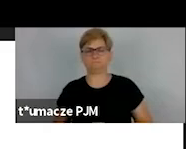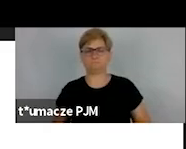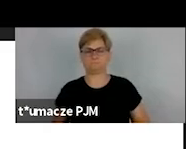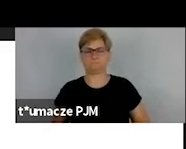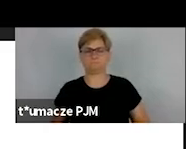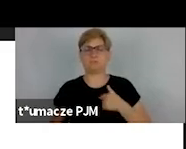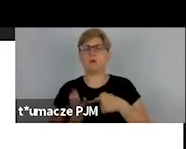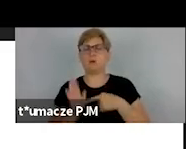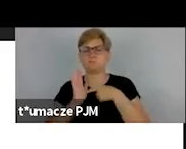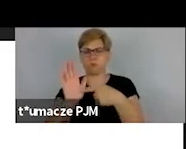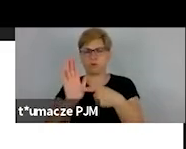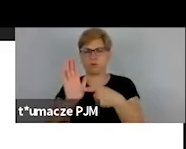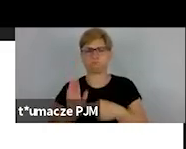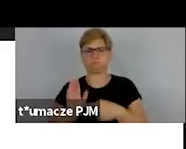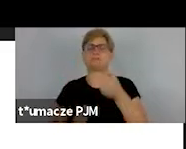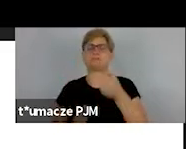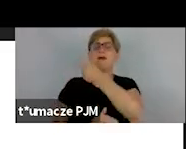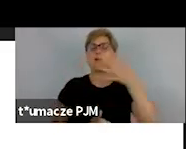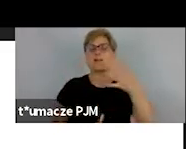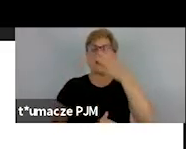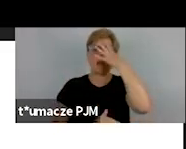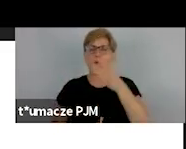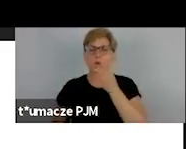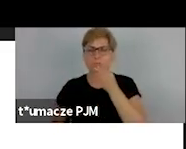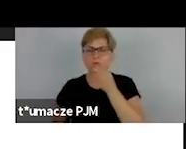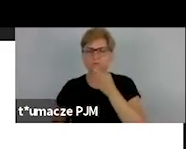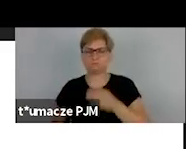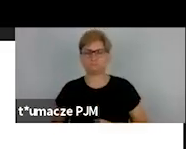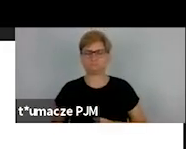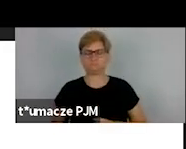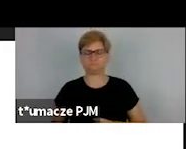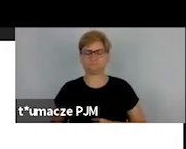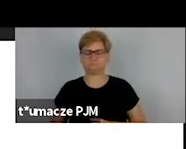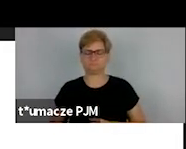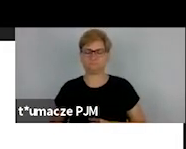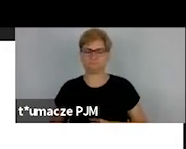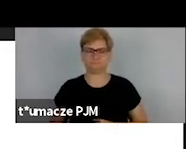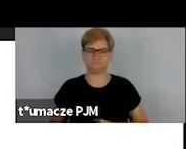the work to life, and I'm going to show you 2 short clips. Next slide.